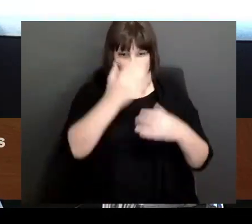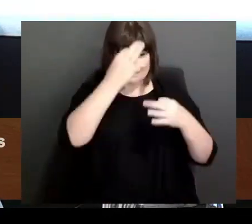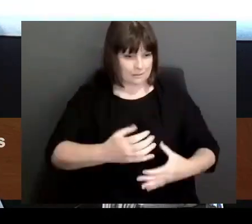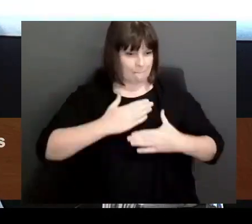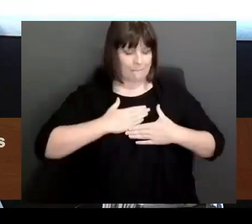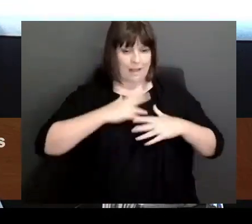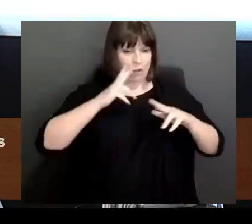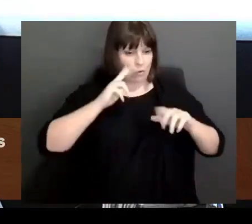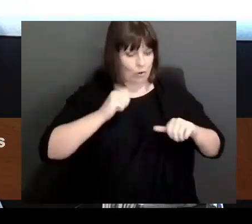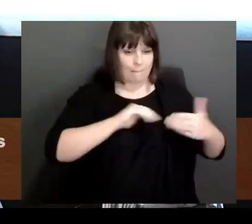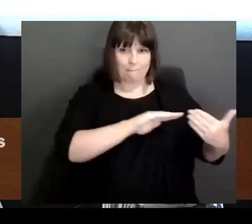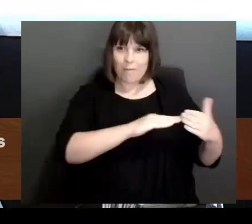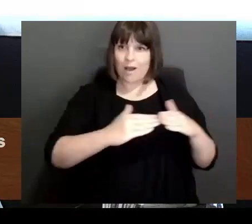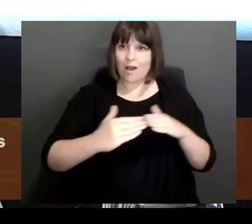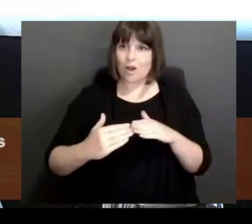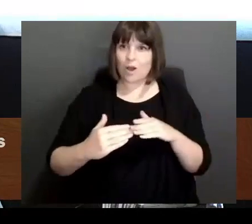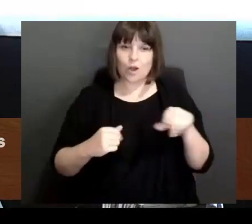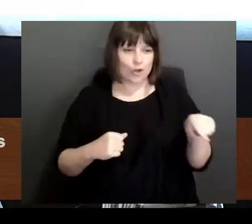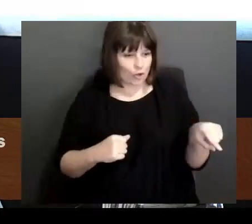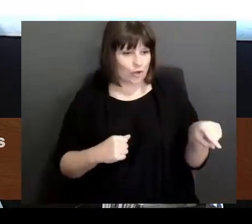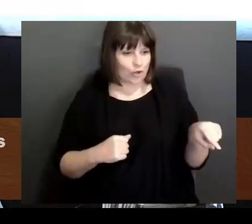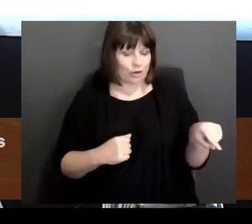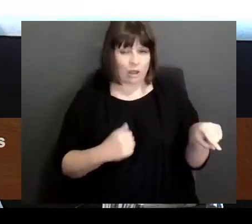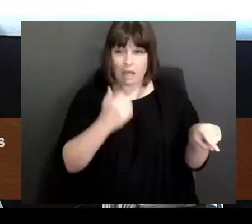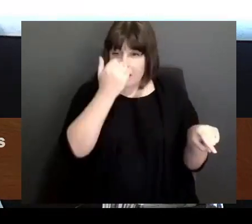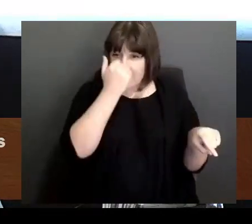tentative arrangements when it comes to